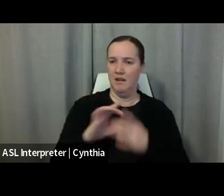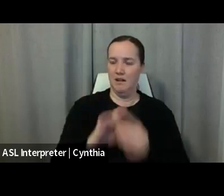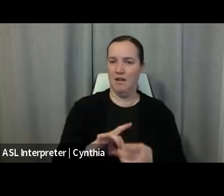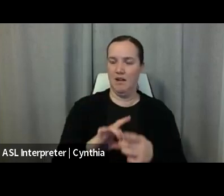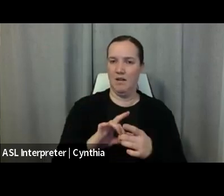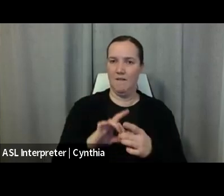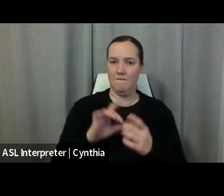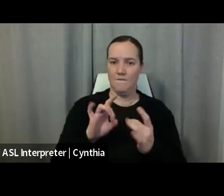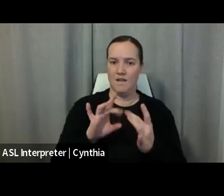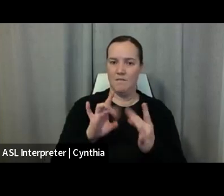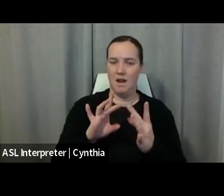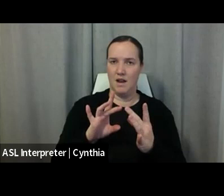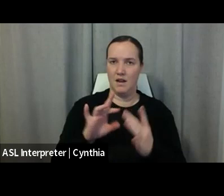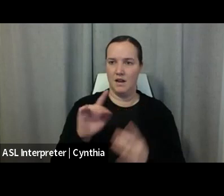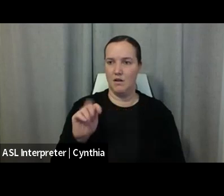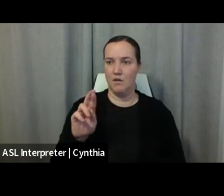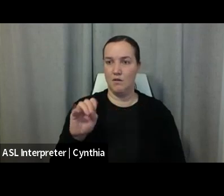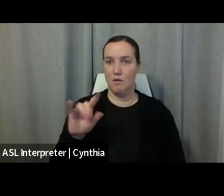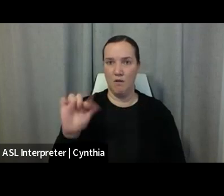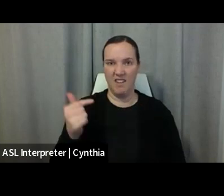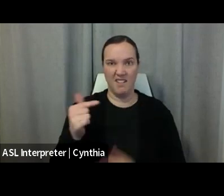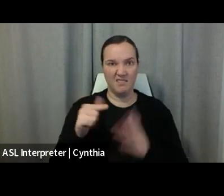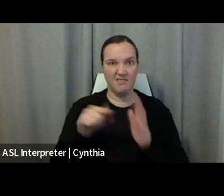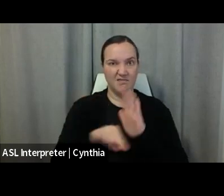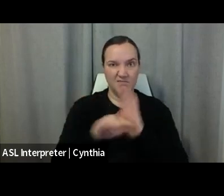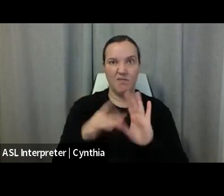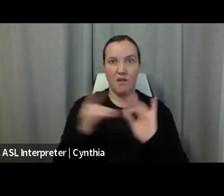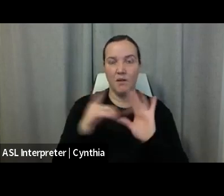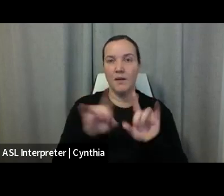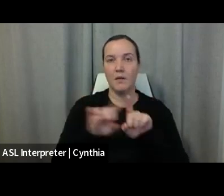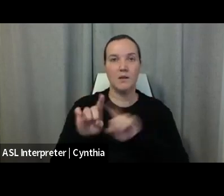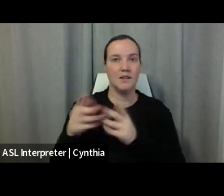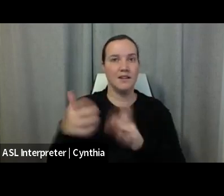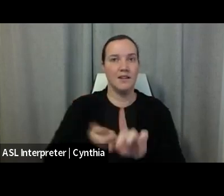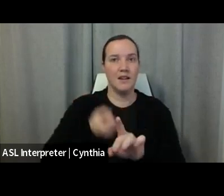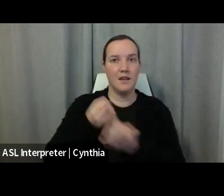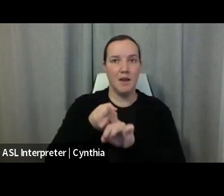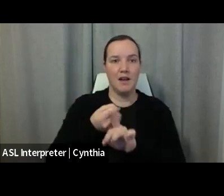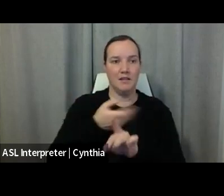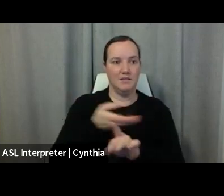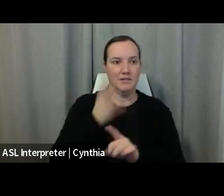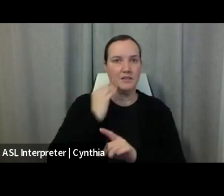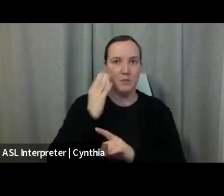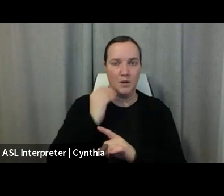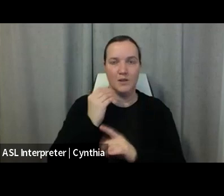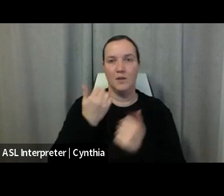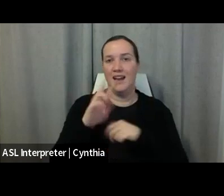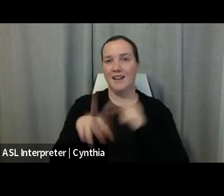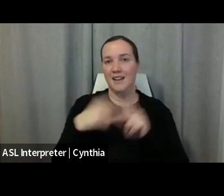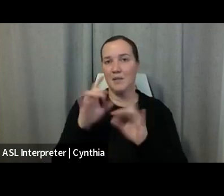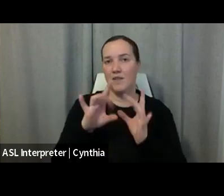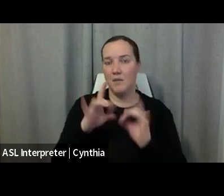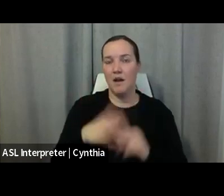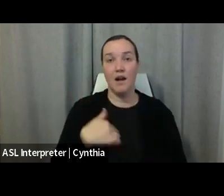know, feedback and trolling and all those kinds of things that can really be impactful on how people experience any kind of feedback. So, and I